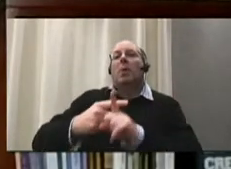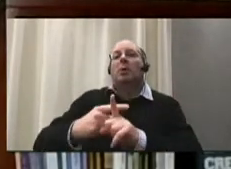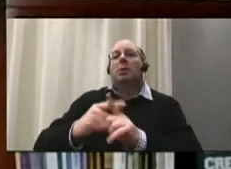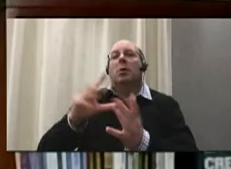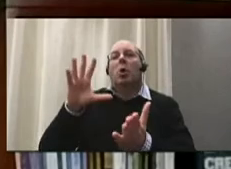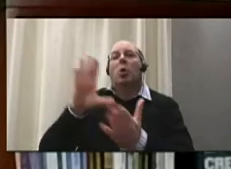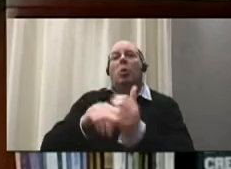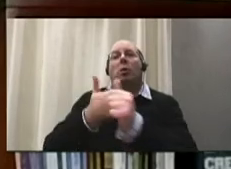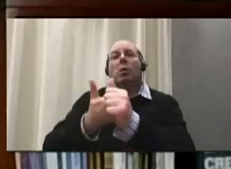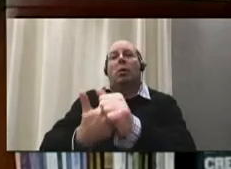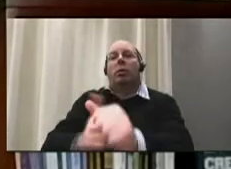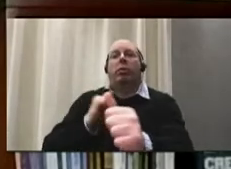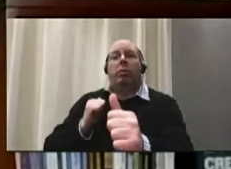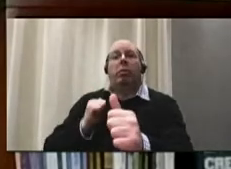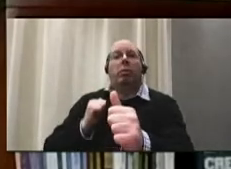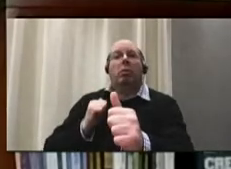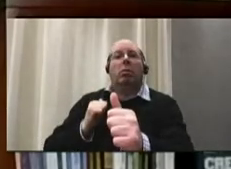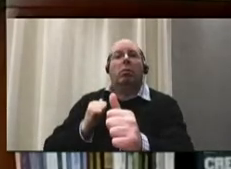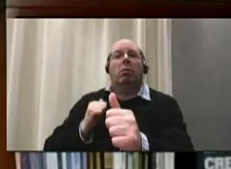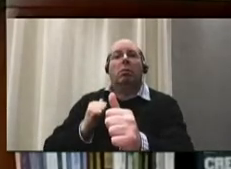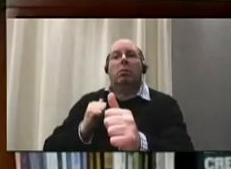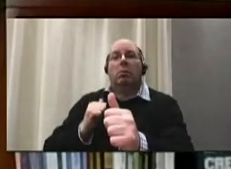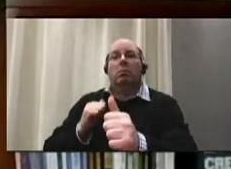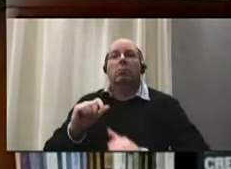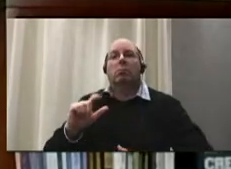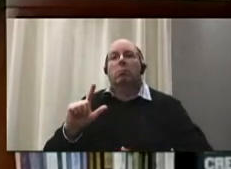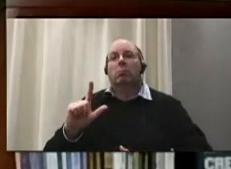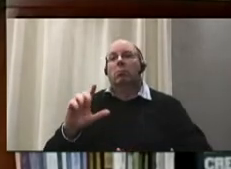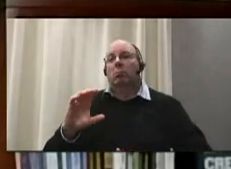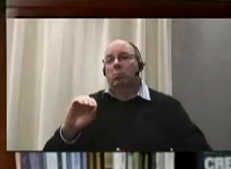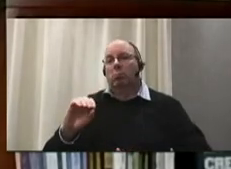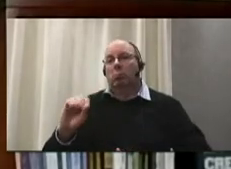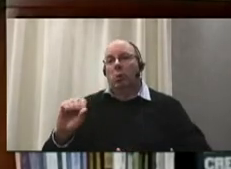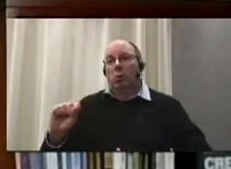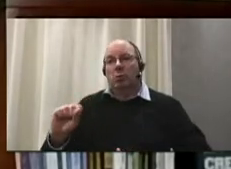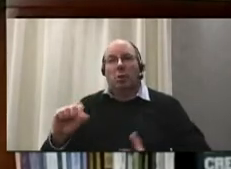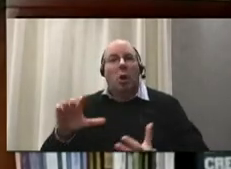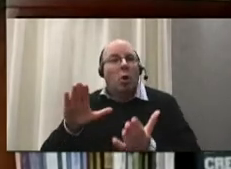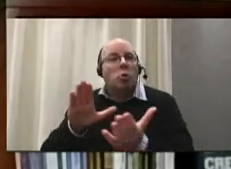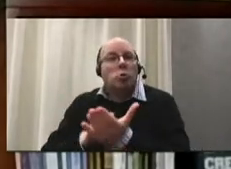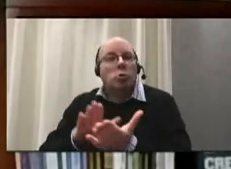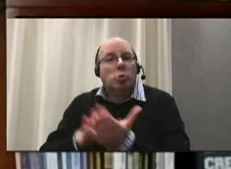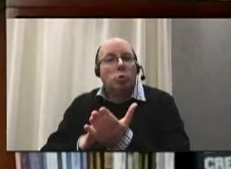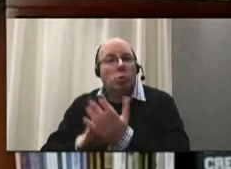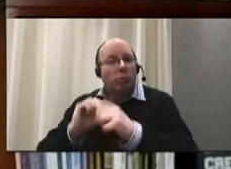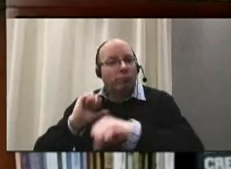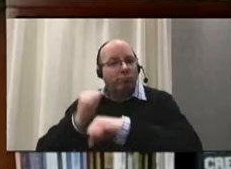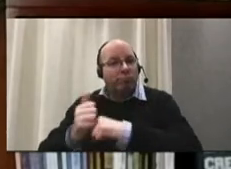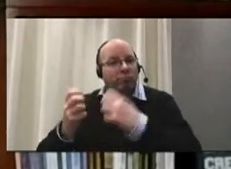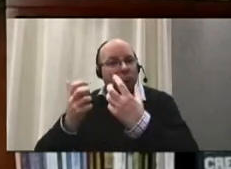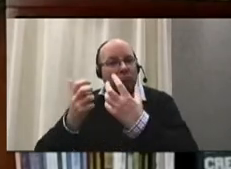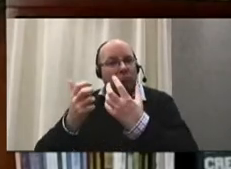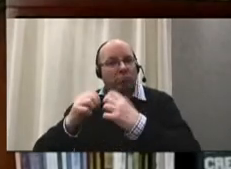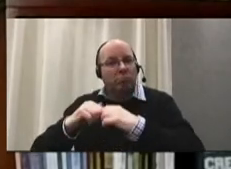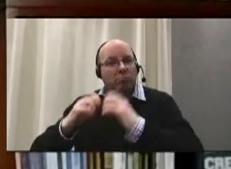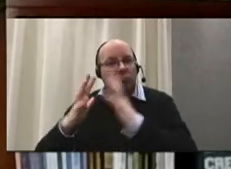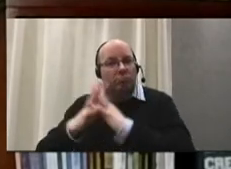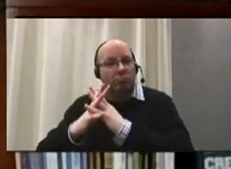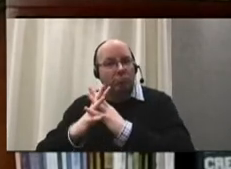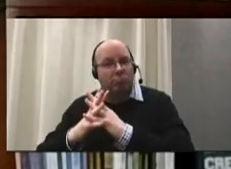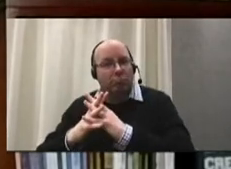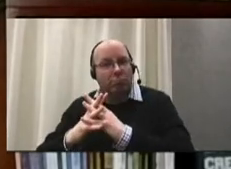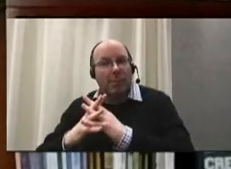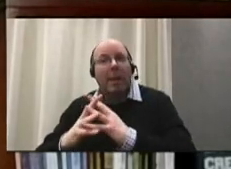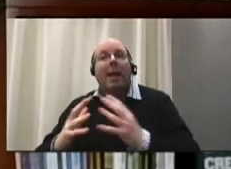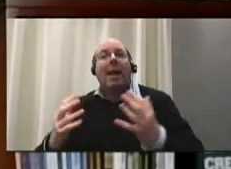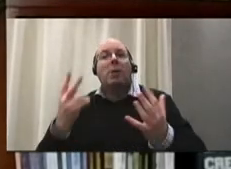innovative about traditional school structures. For example, we have two schools that have an additional 30 days of school.